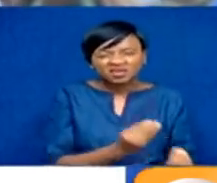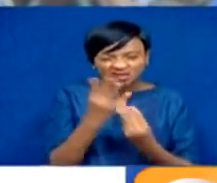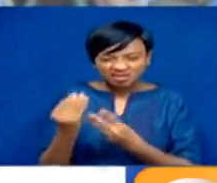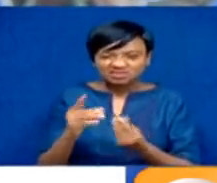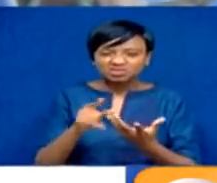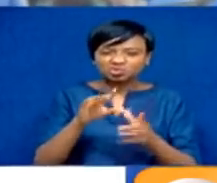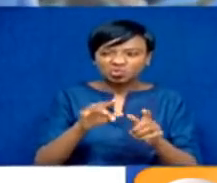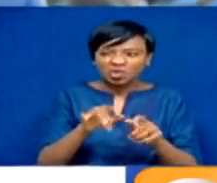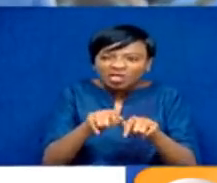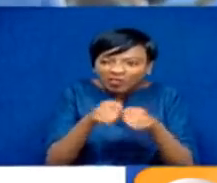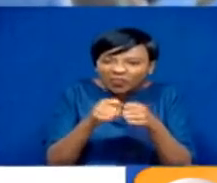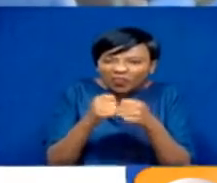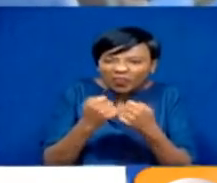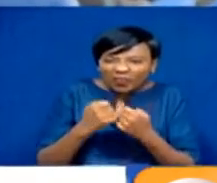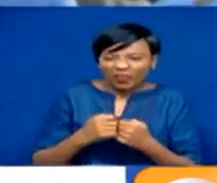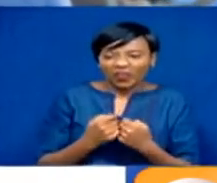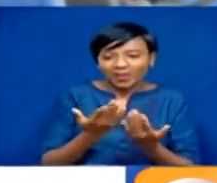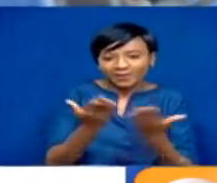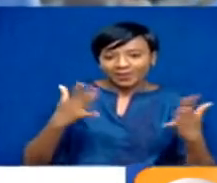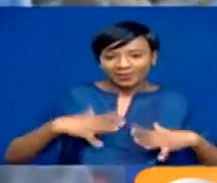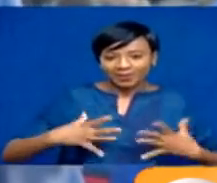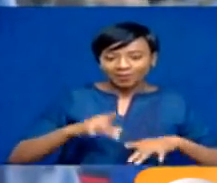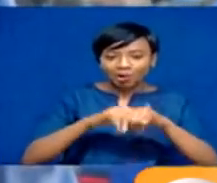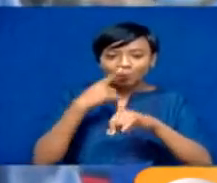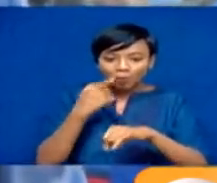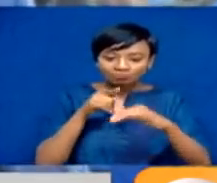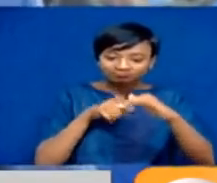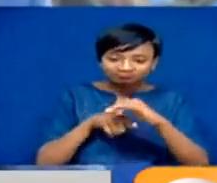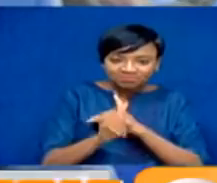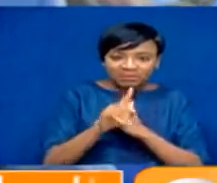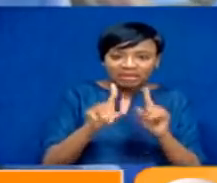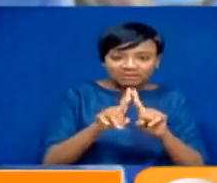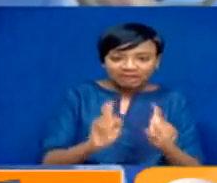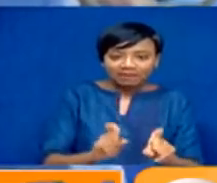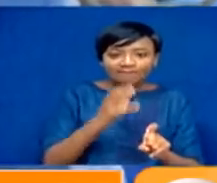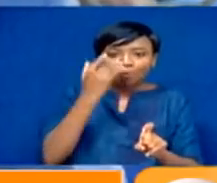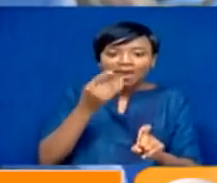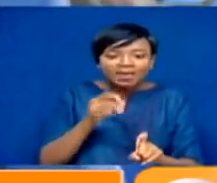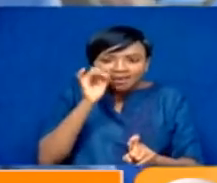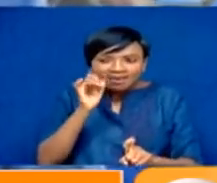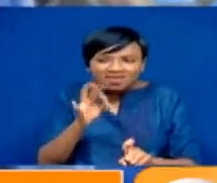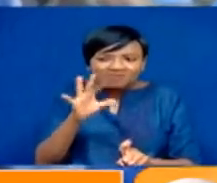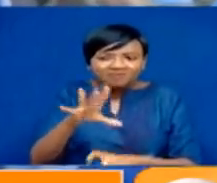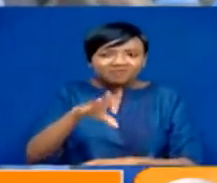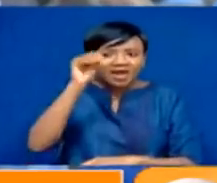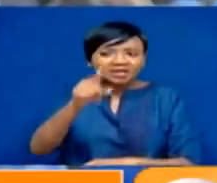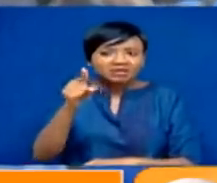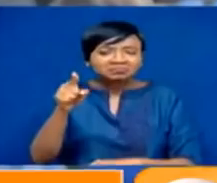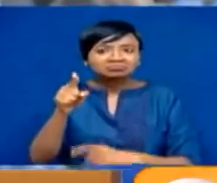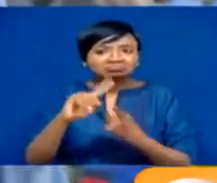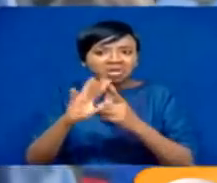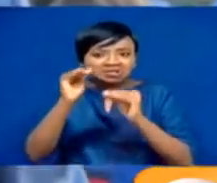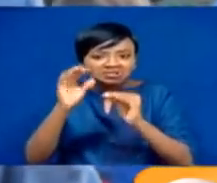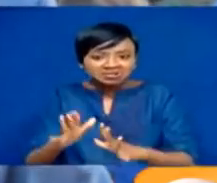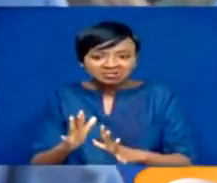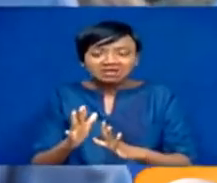compromise our people inside the examination hall if students are holding large amounts of money. I've also asked